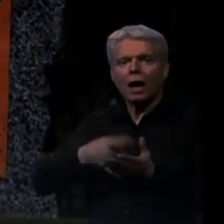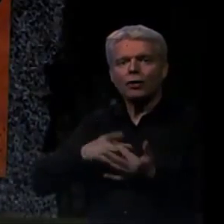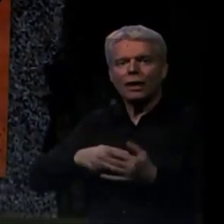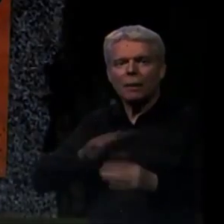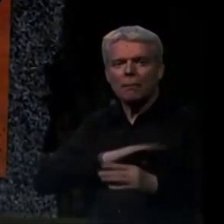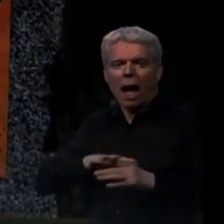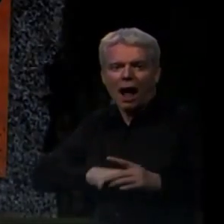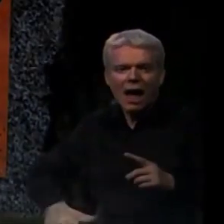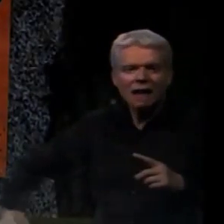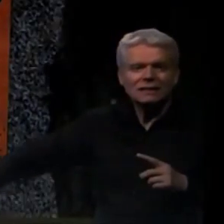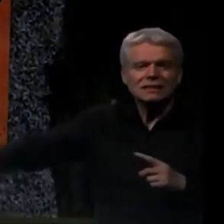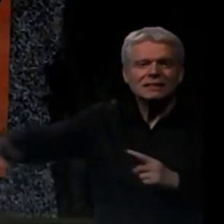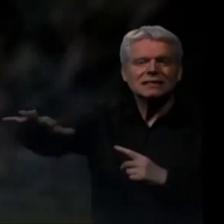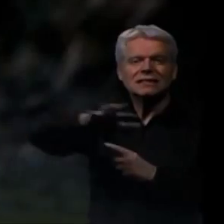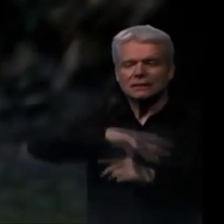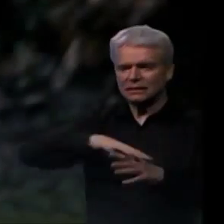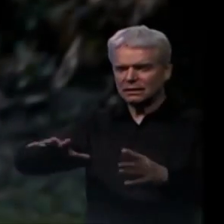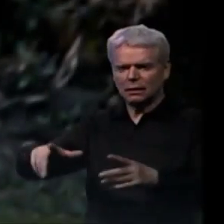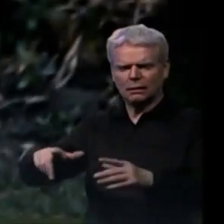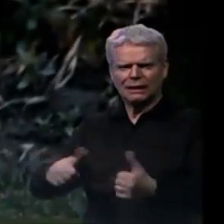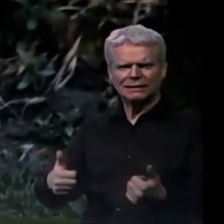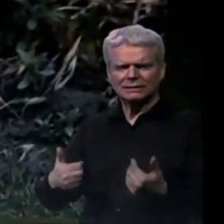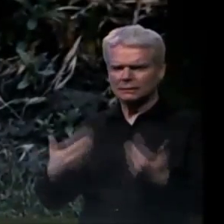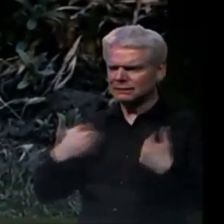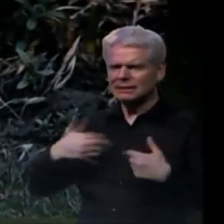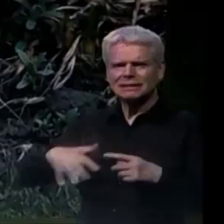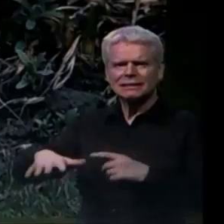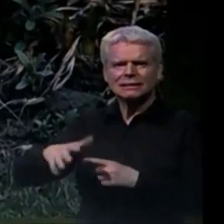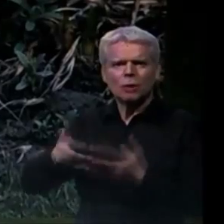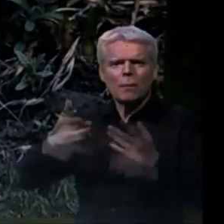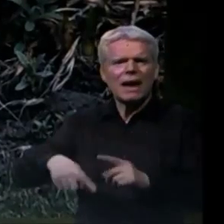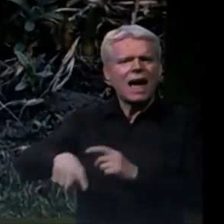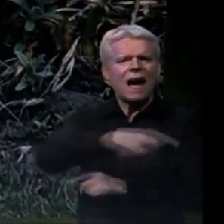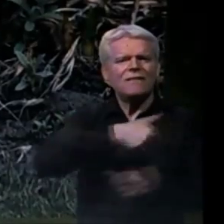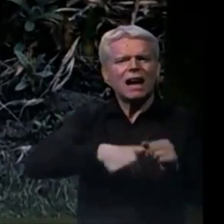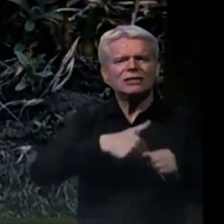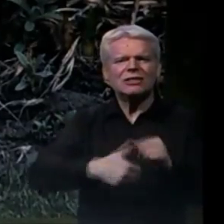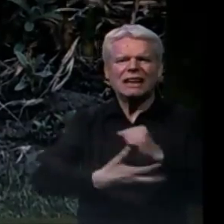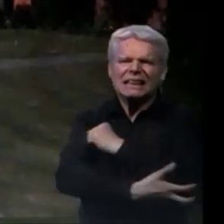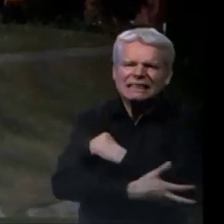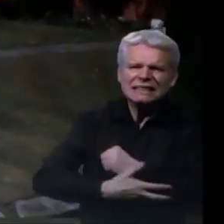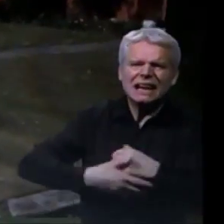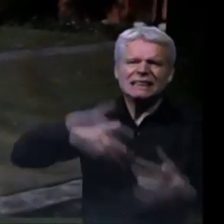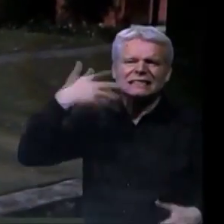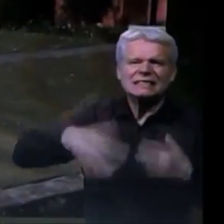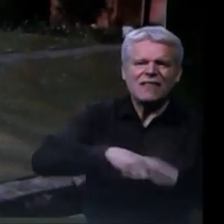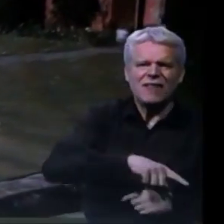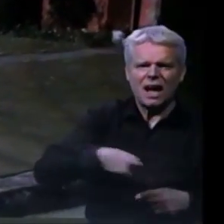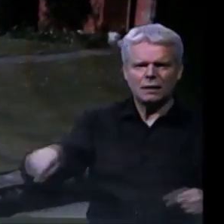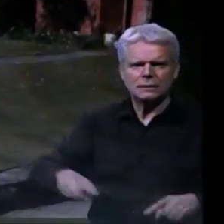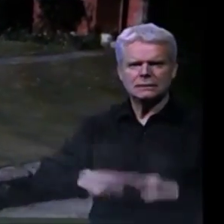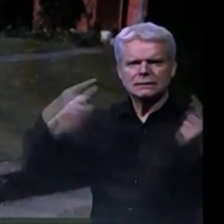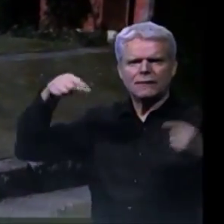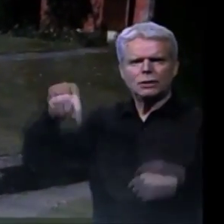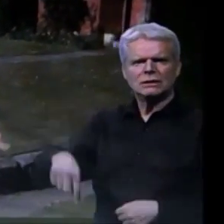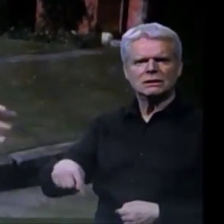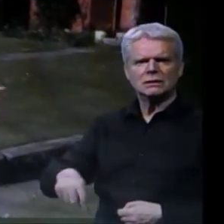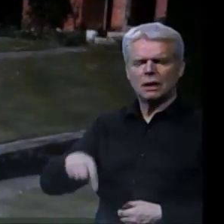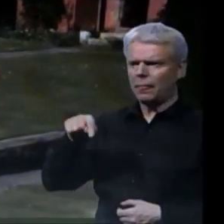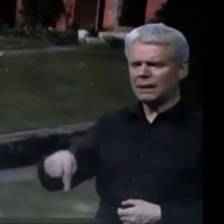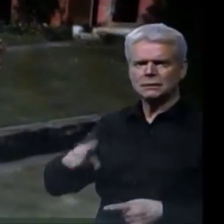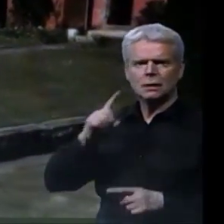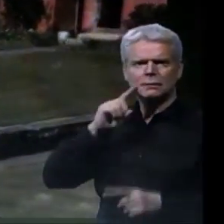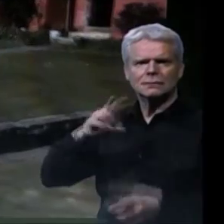examples in Britain of early urban planning. Even today, Port Sunlight is a pristine haven of tranquility and order.